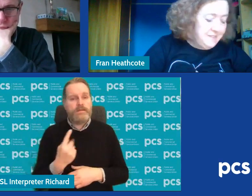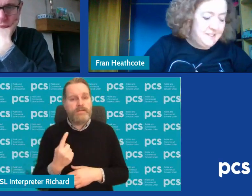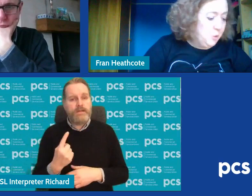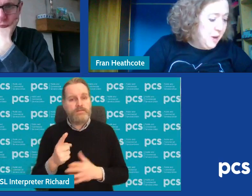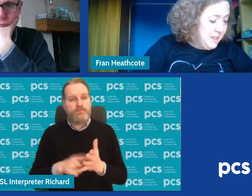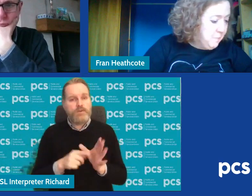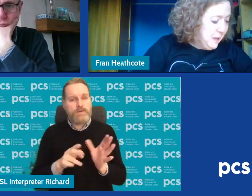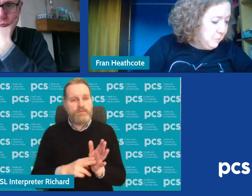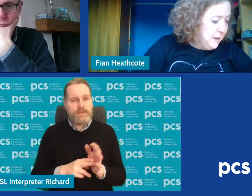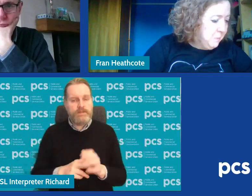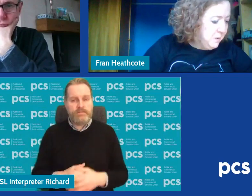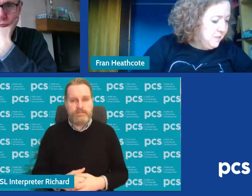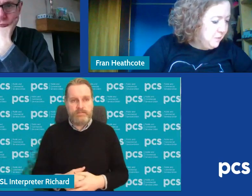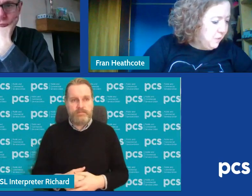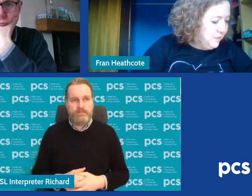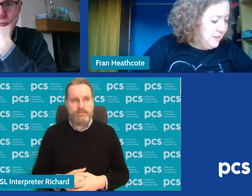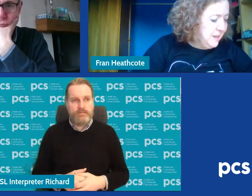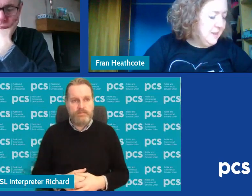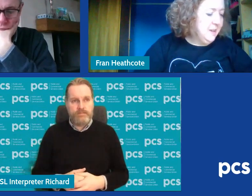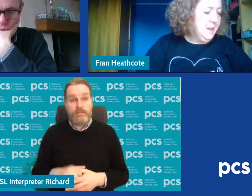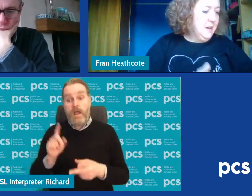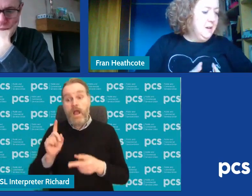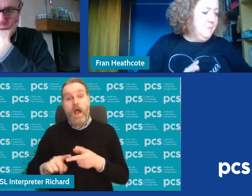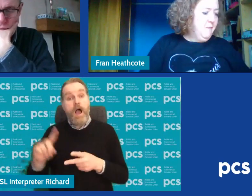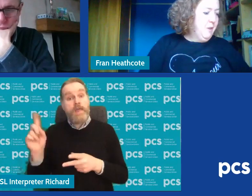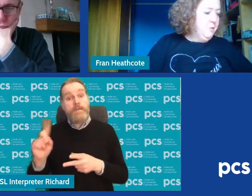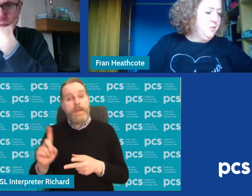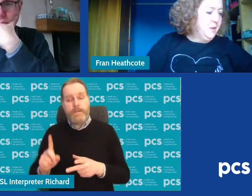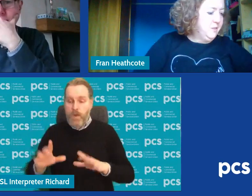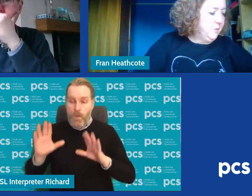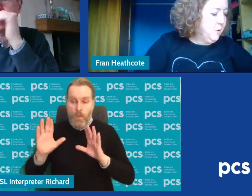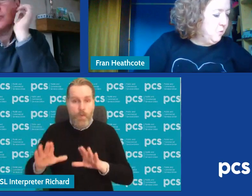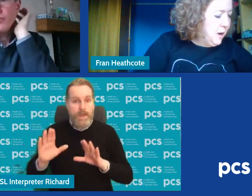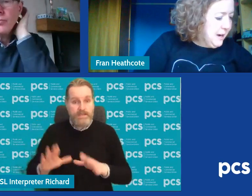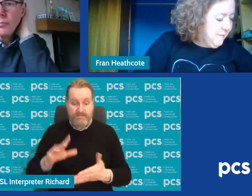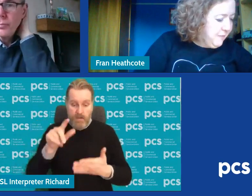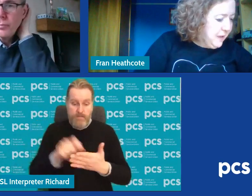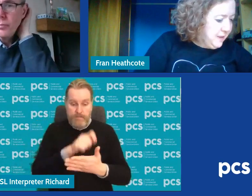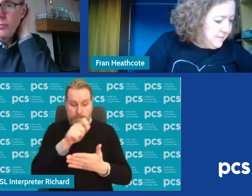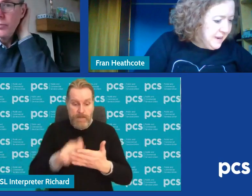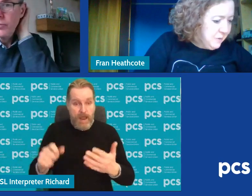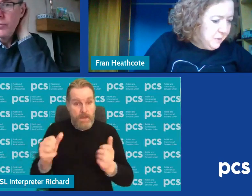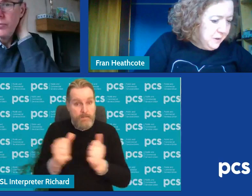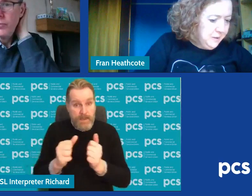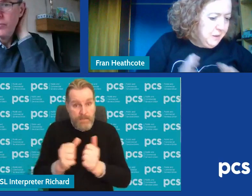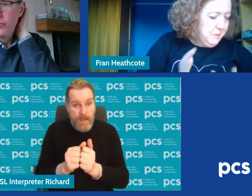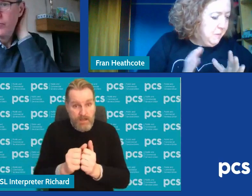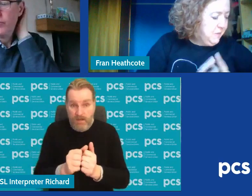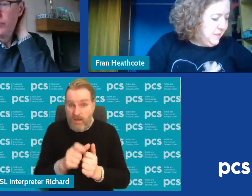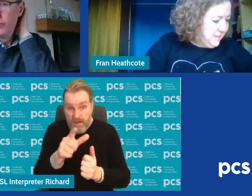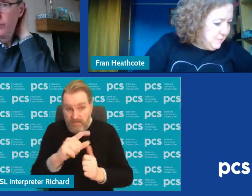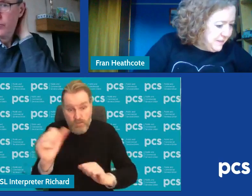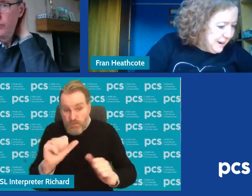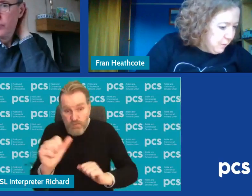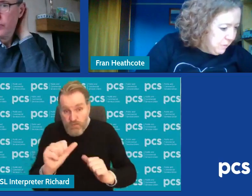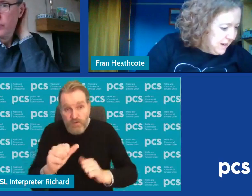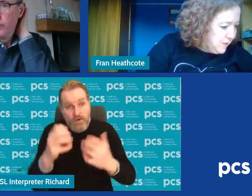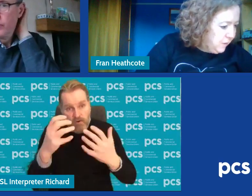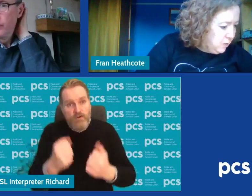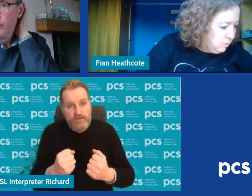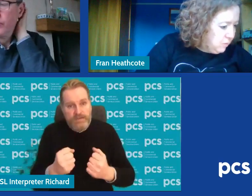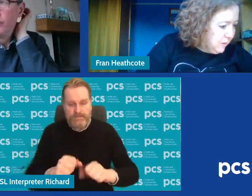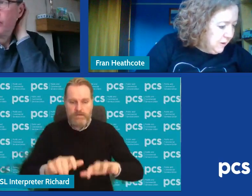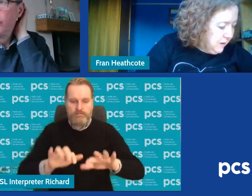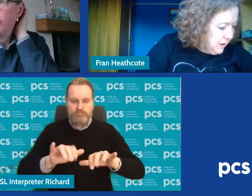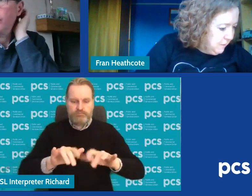saying they're still awaiting their ballot papers. So obviously, if those don't arrive, it is now the system is now in place